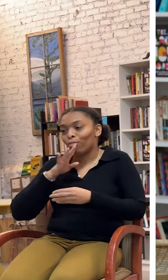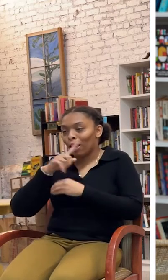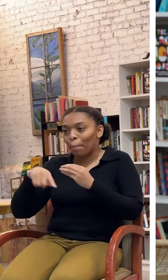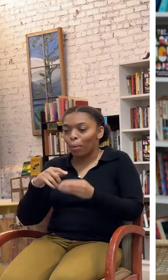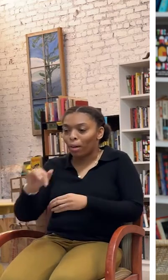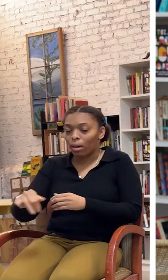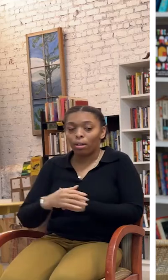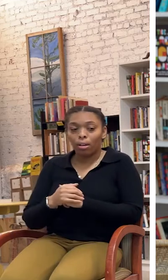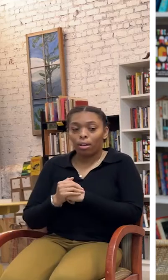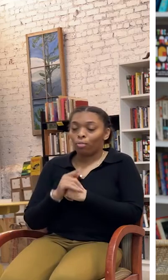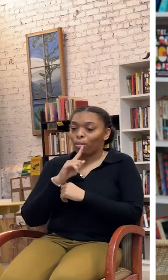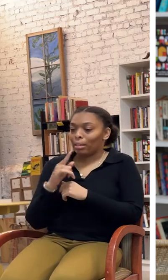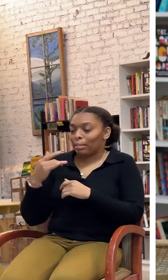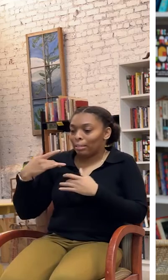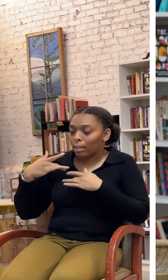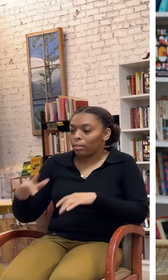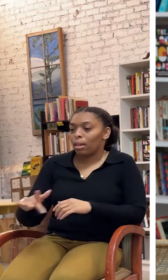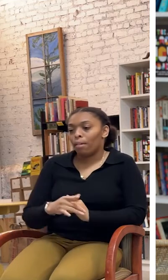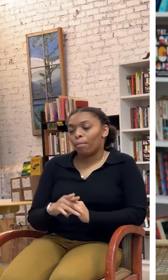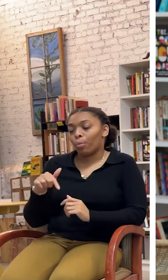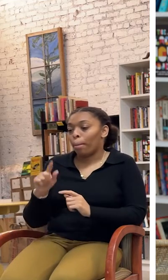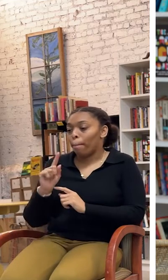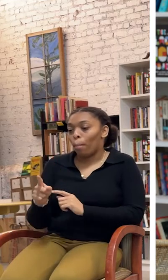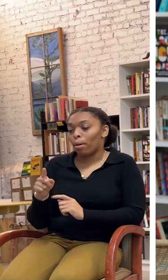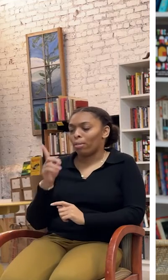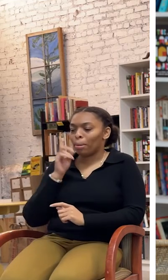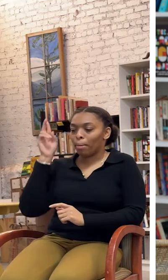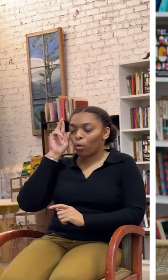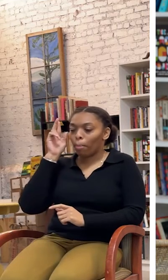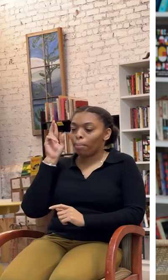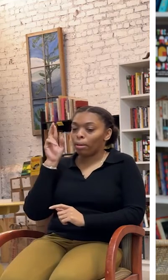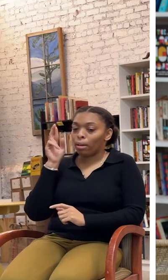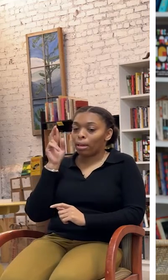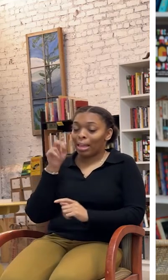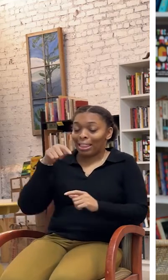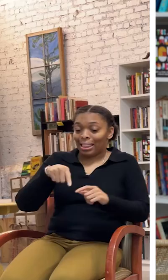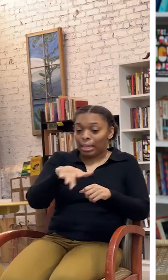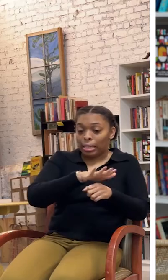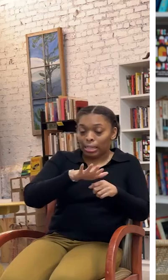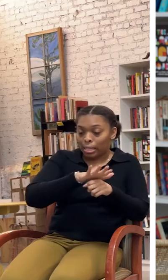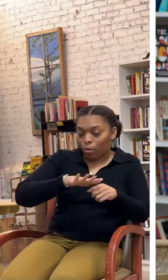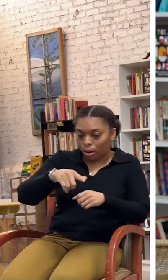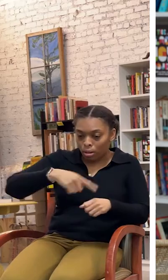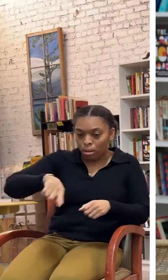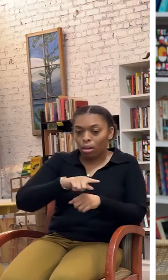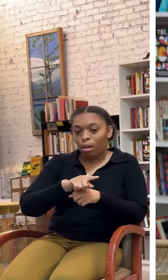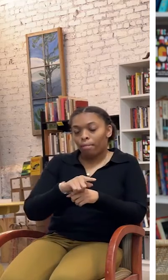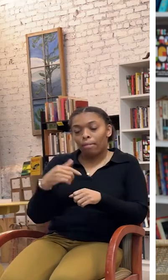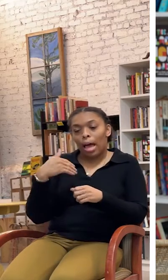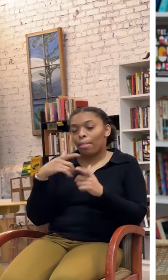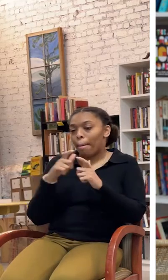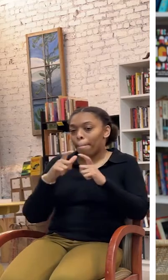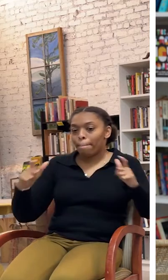touch. And that in this moment that we're living in, the Dominican Republic has, in this part of the world, the Western Hemisphere, has the